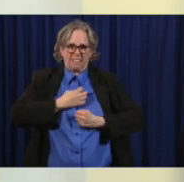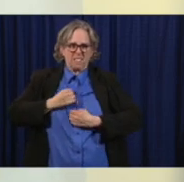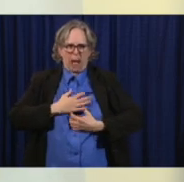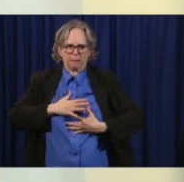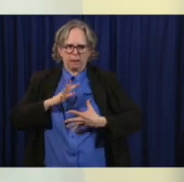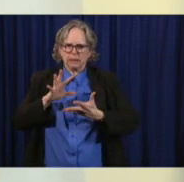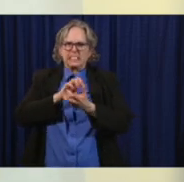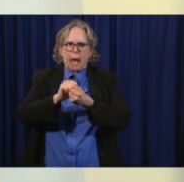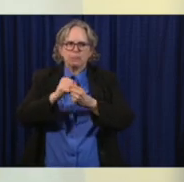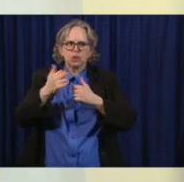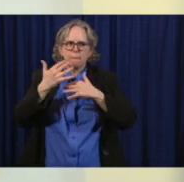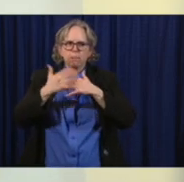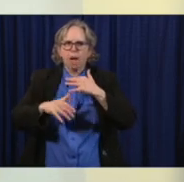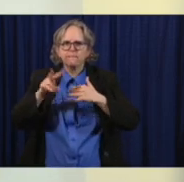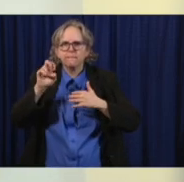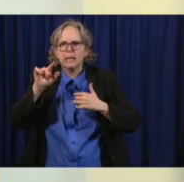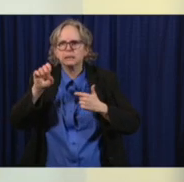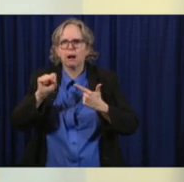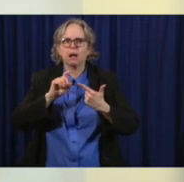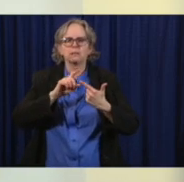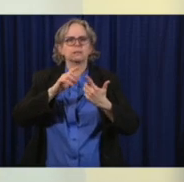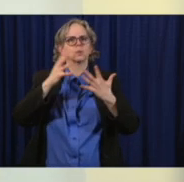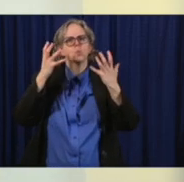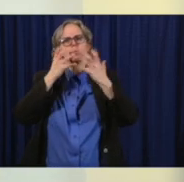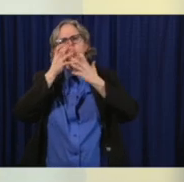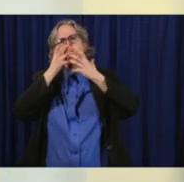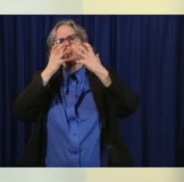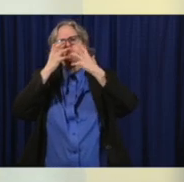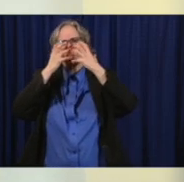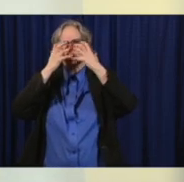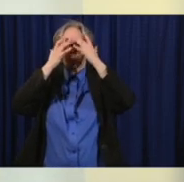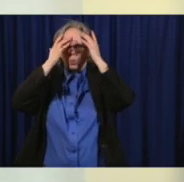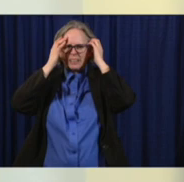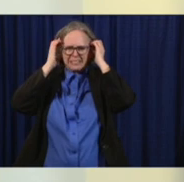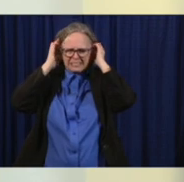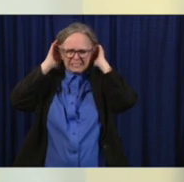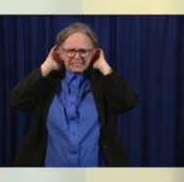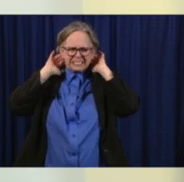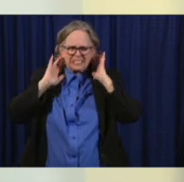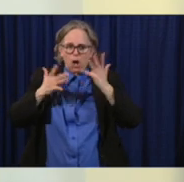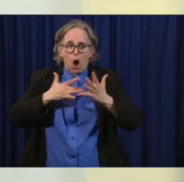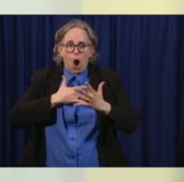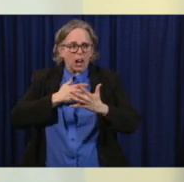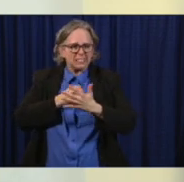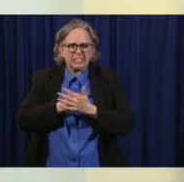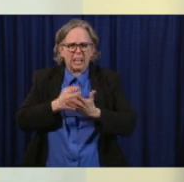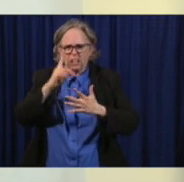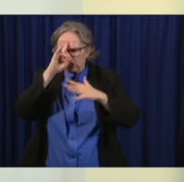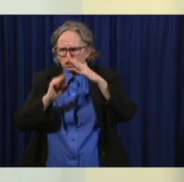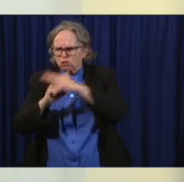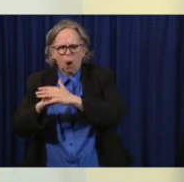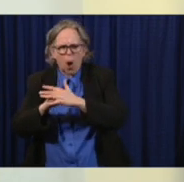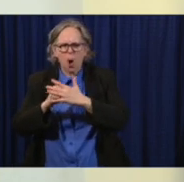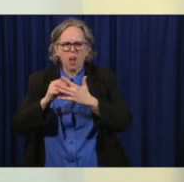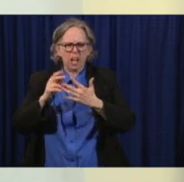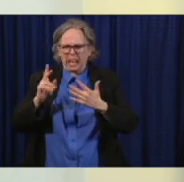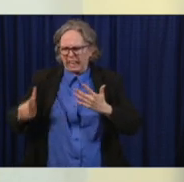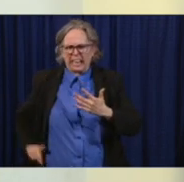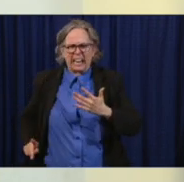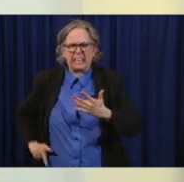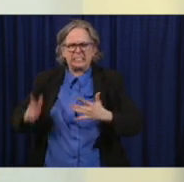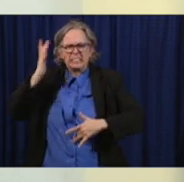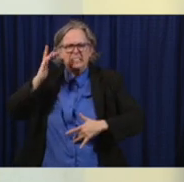But the out-of-control immune response, we're seeing heart attacks, strokes, and kidney disease.